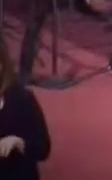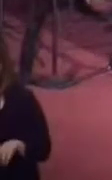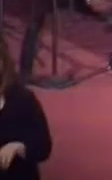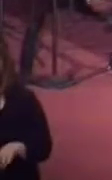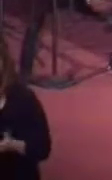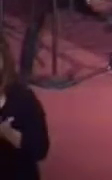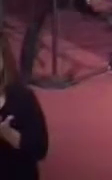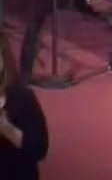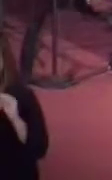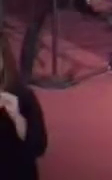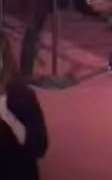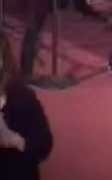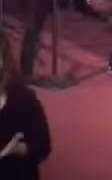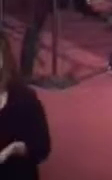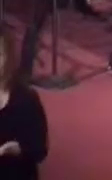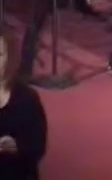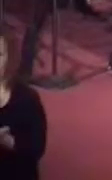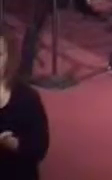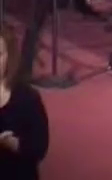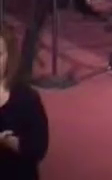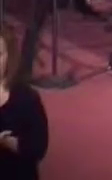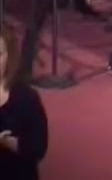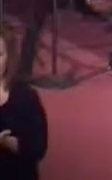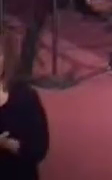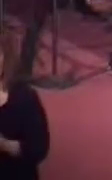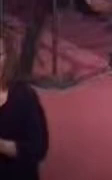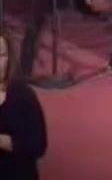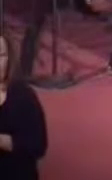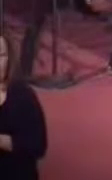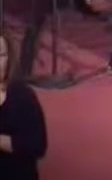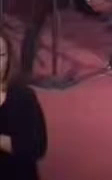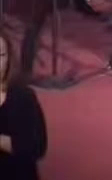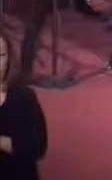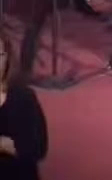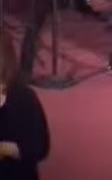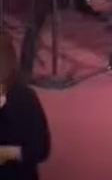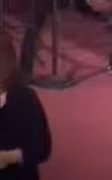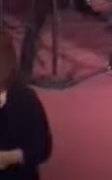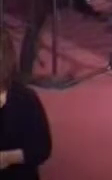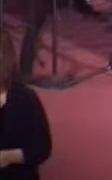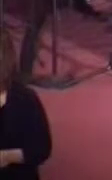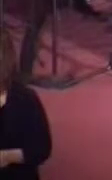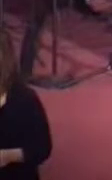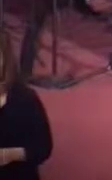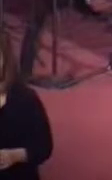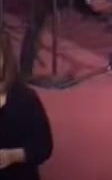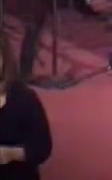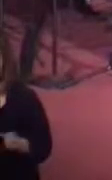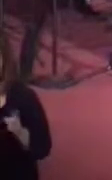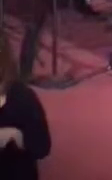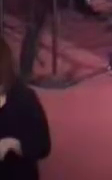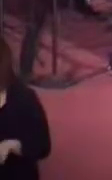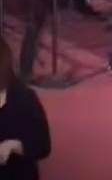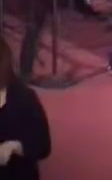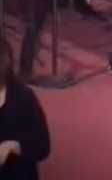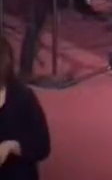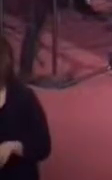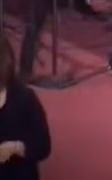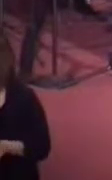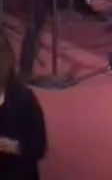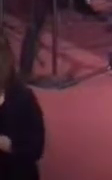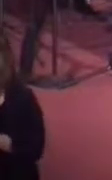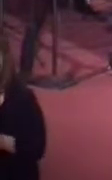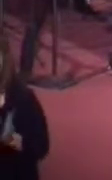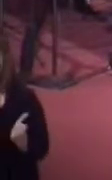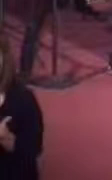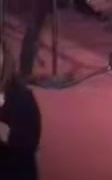teacher who takes a stand and says, I stand up for what is right and for what is true. The same thing could be for you. What kind of